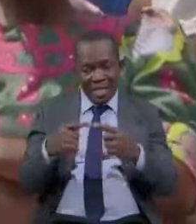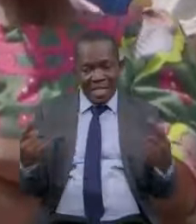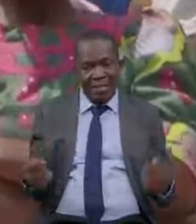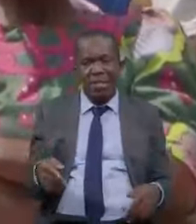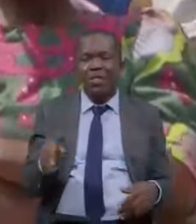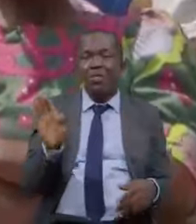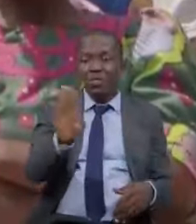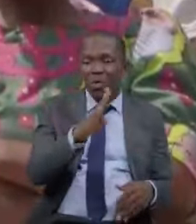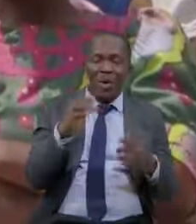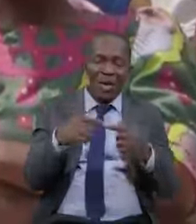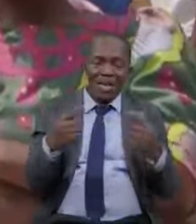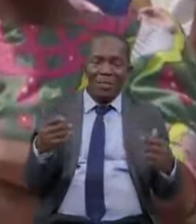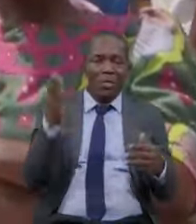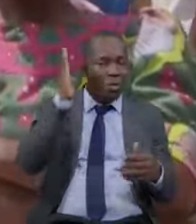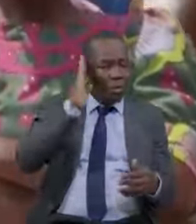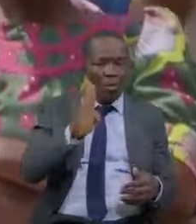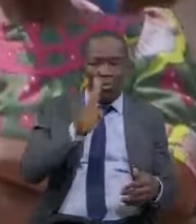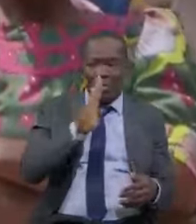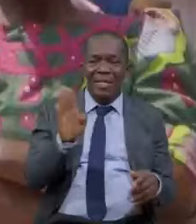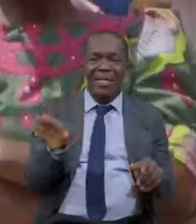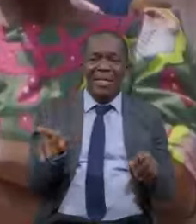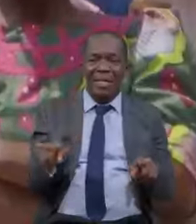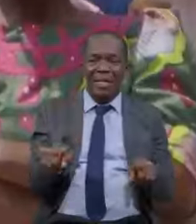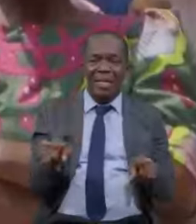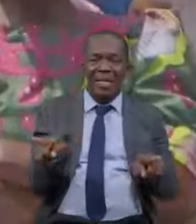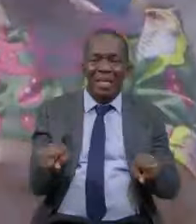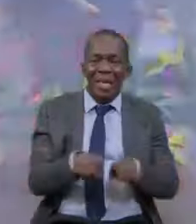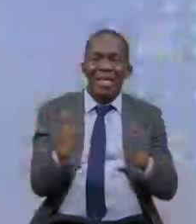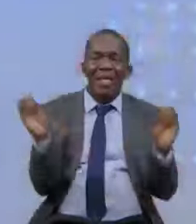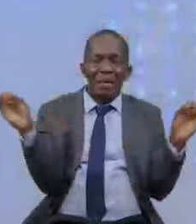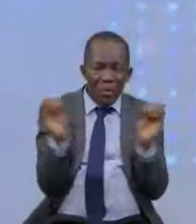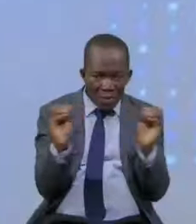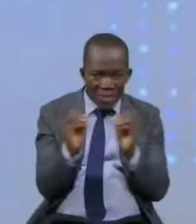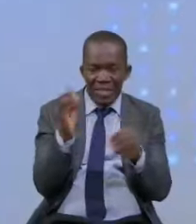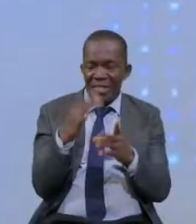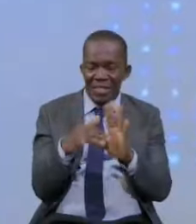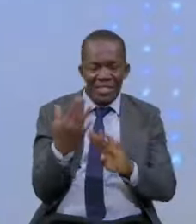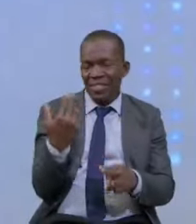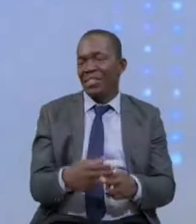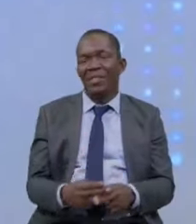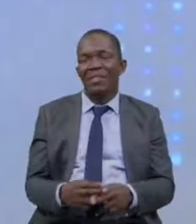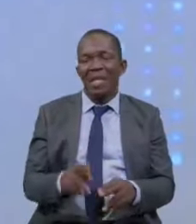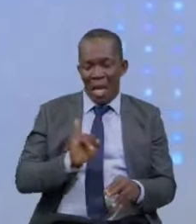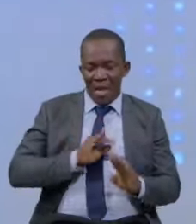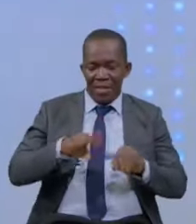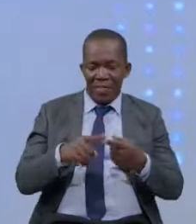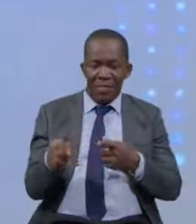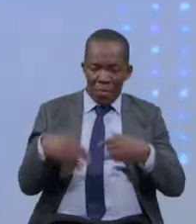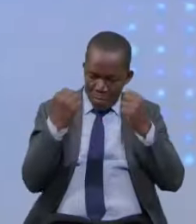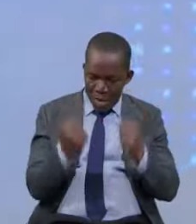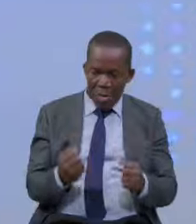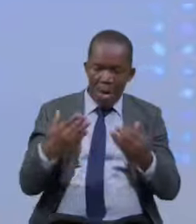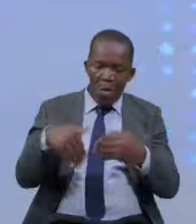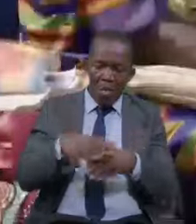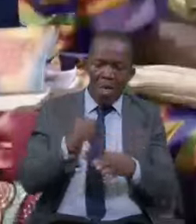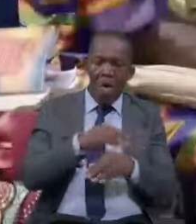says, I give you power over all the power of the enemy, and nothing shall